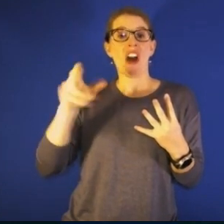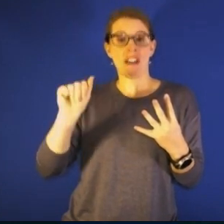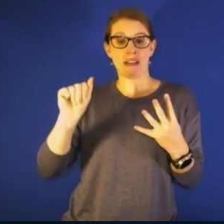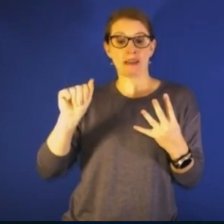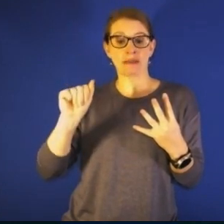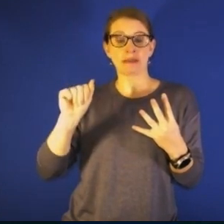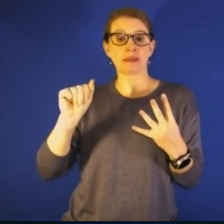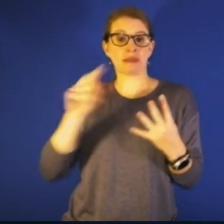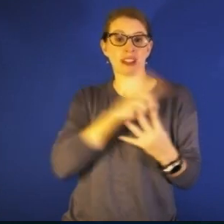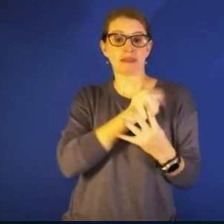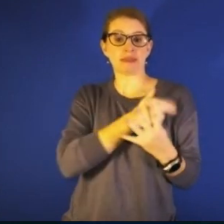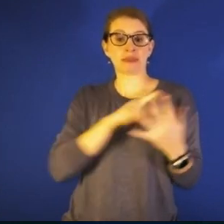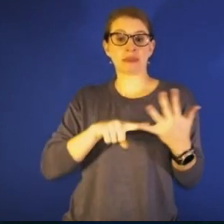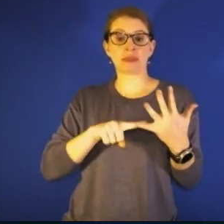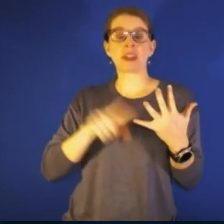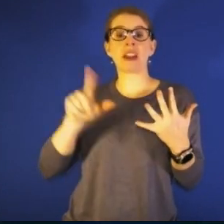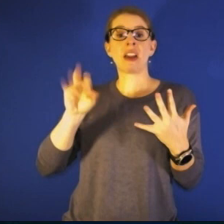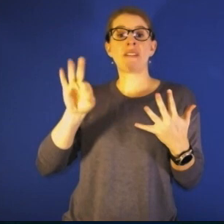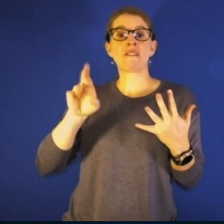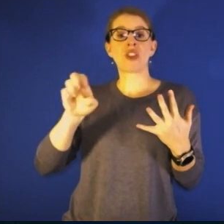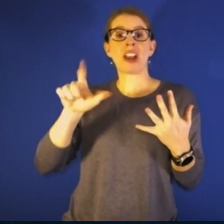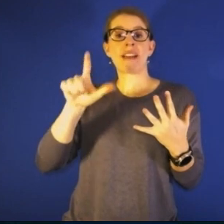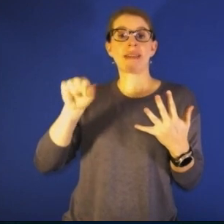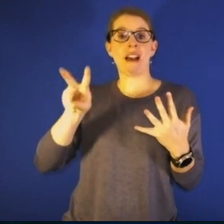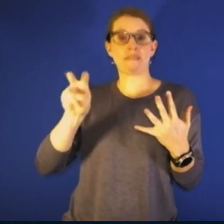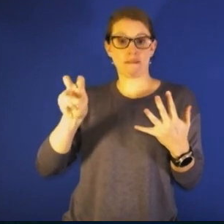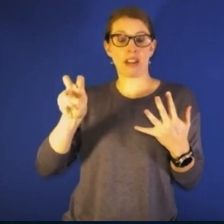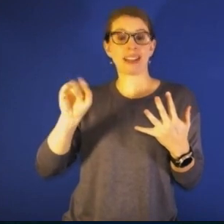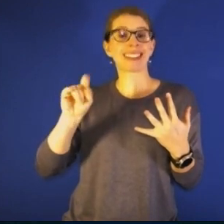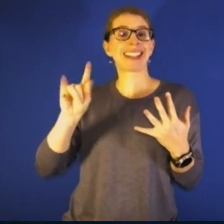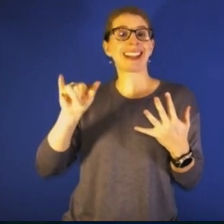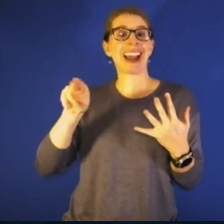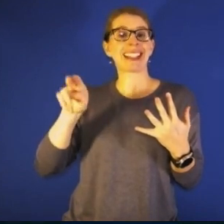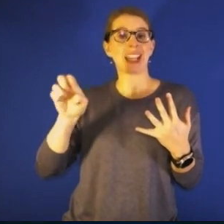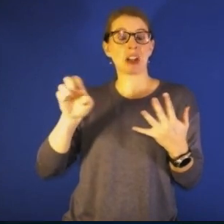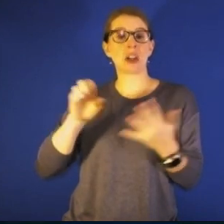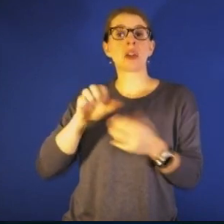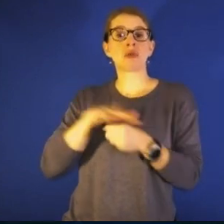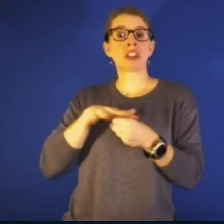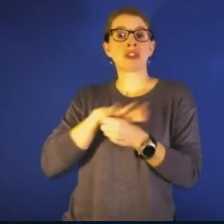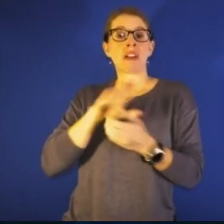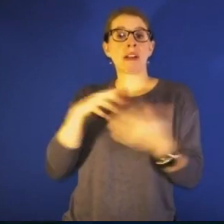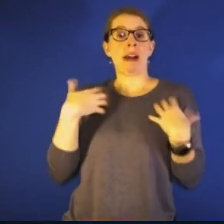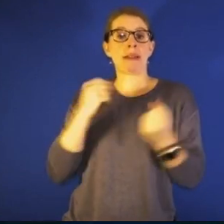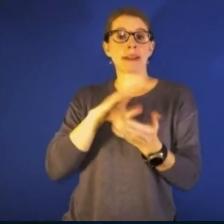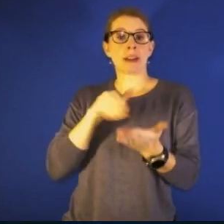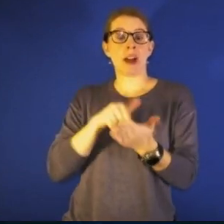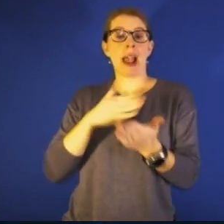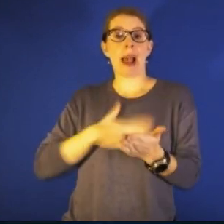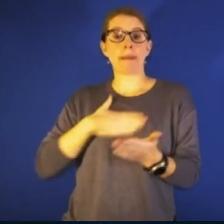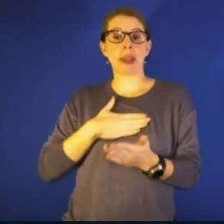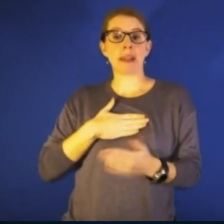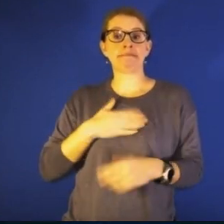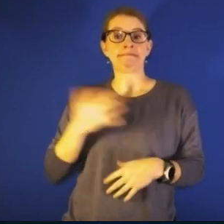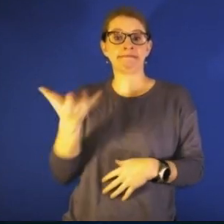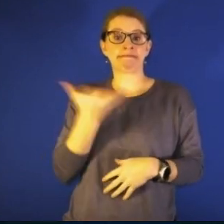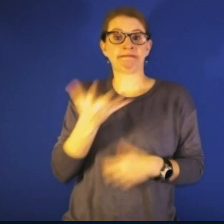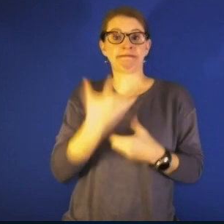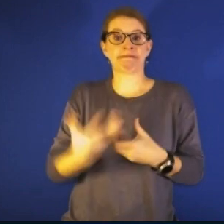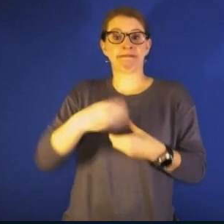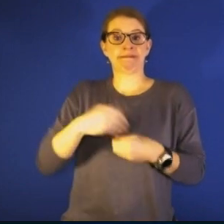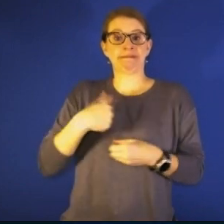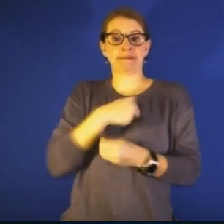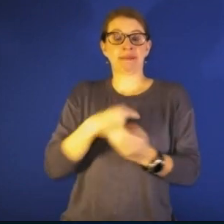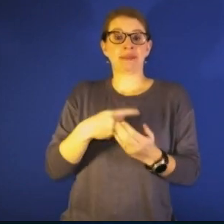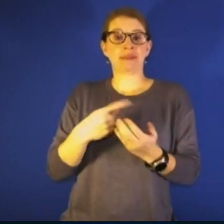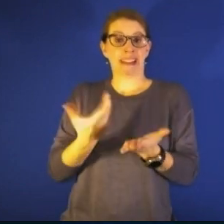Chief Medical Officer, Salina Regional Health Center. We are so glad all of you are joining us again here this morning. So first, we do want to ask if there are any